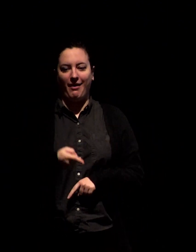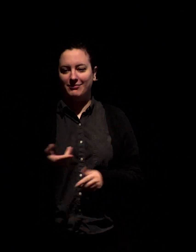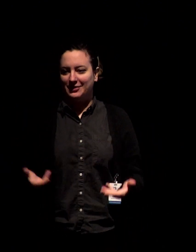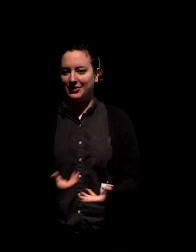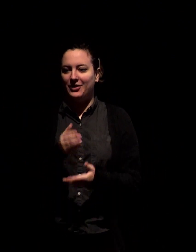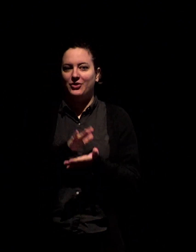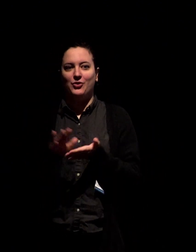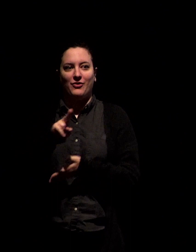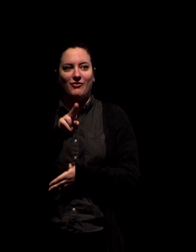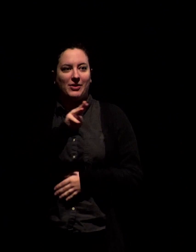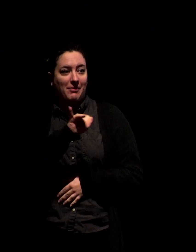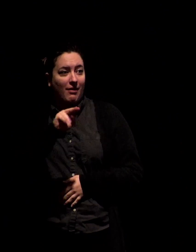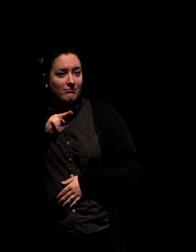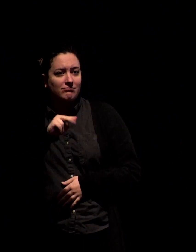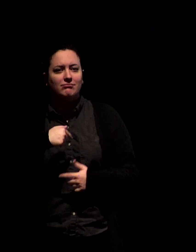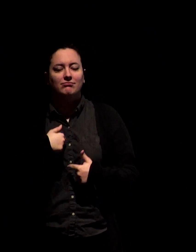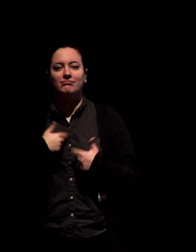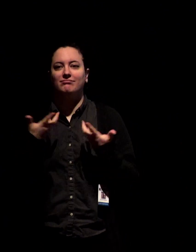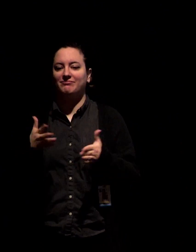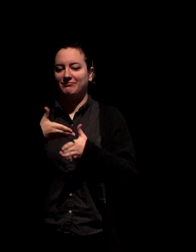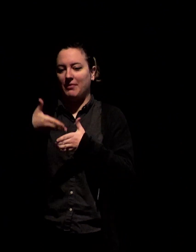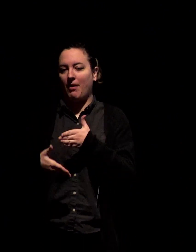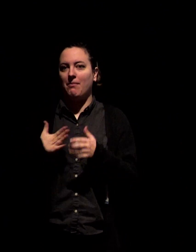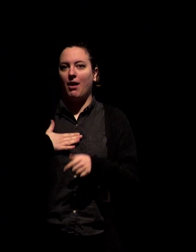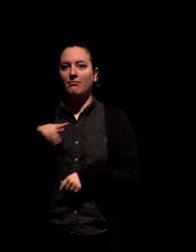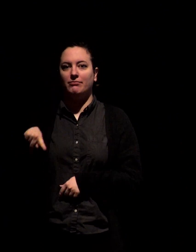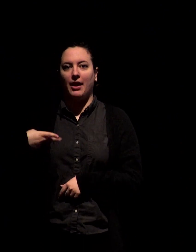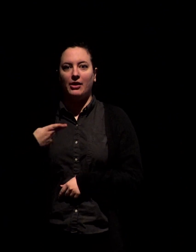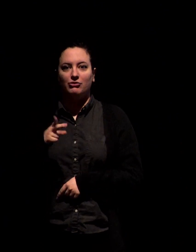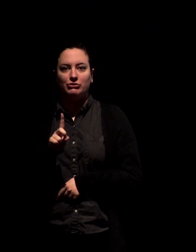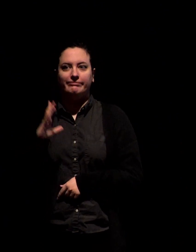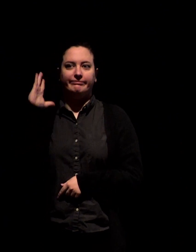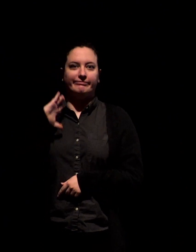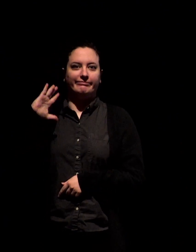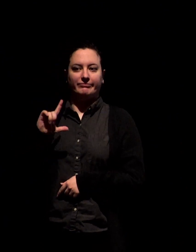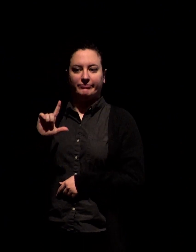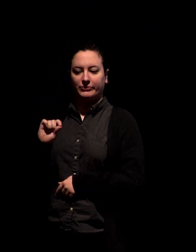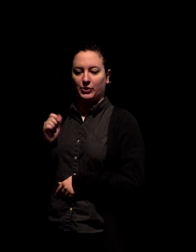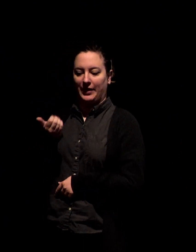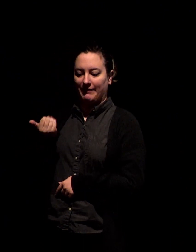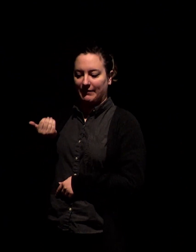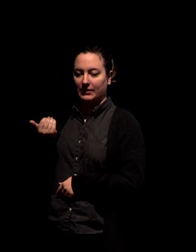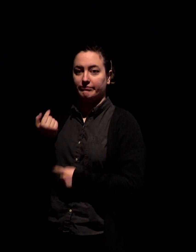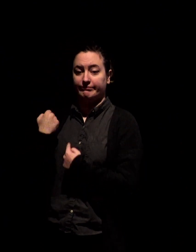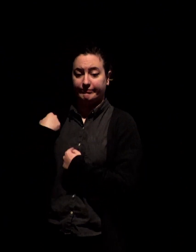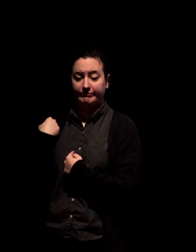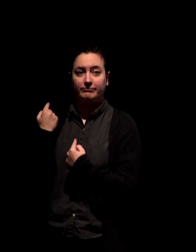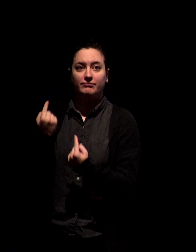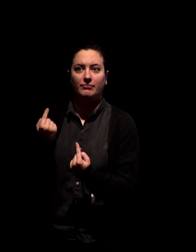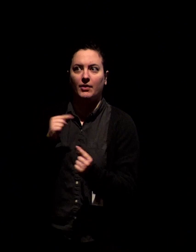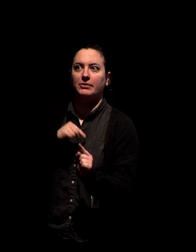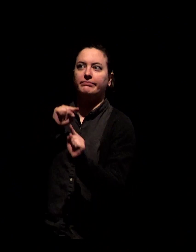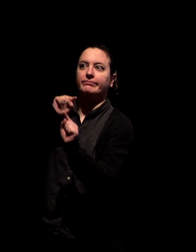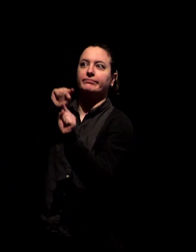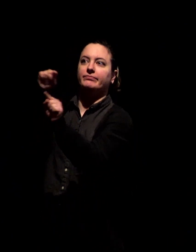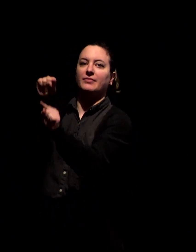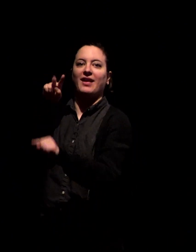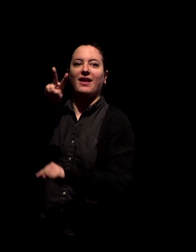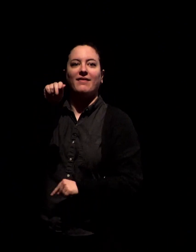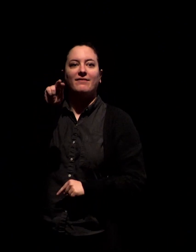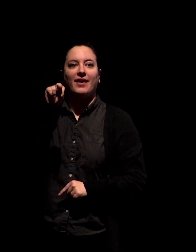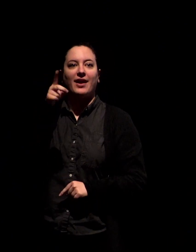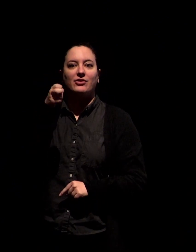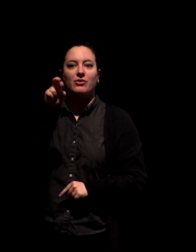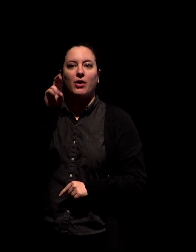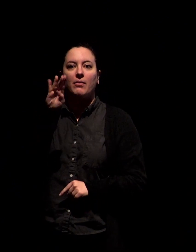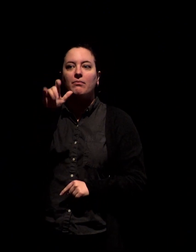policy here in 2015 and spent the last 8 years at Vanderbilt University researching LGBTQ health